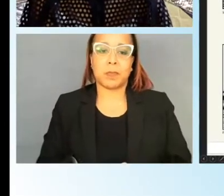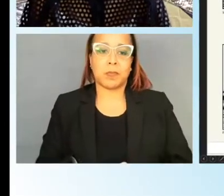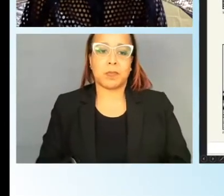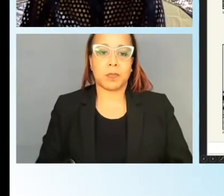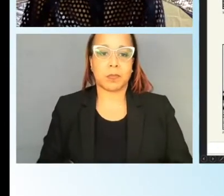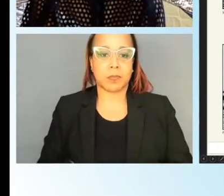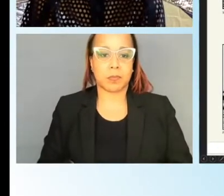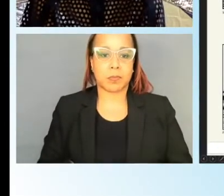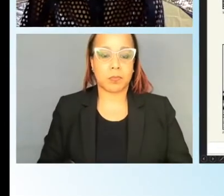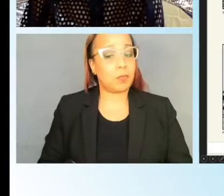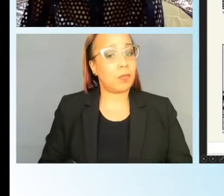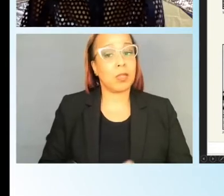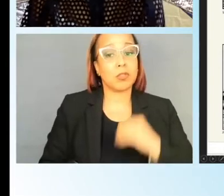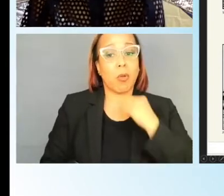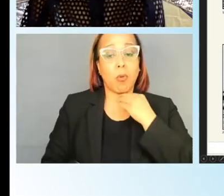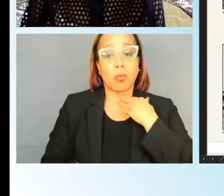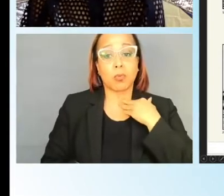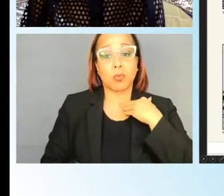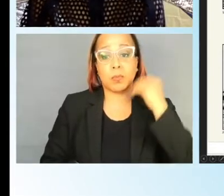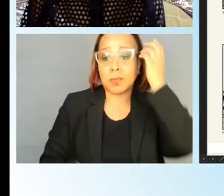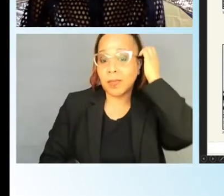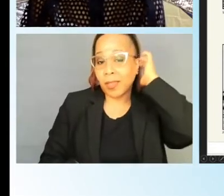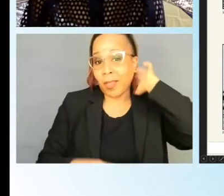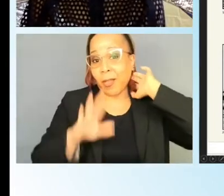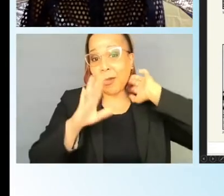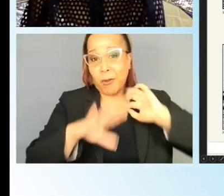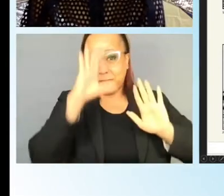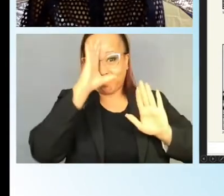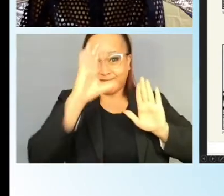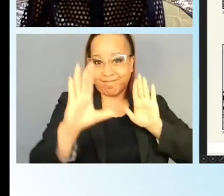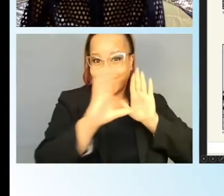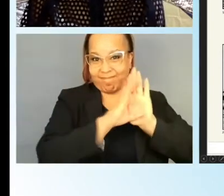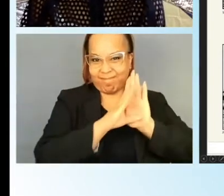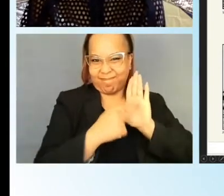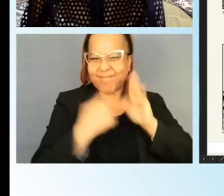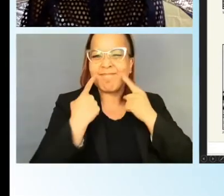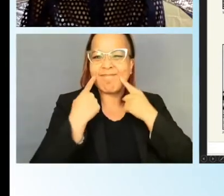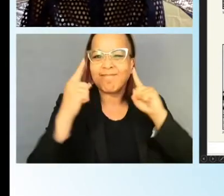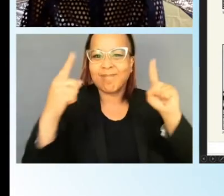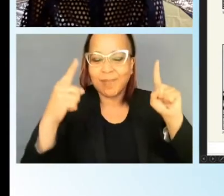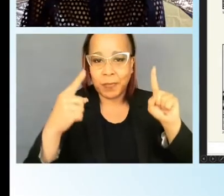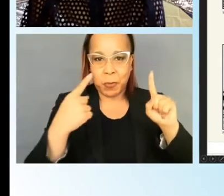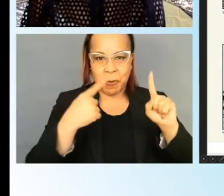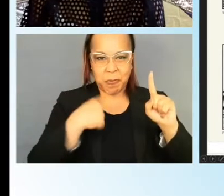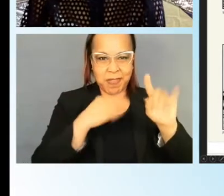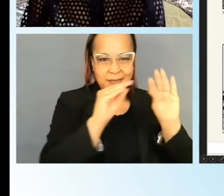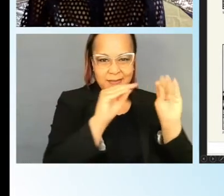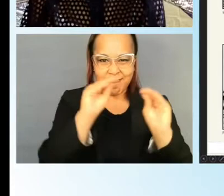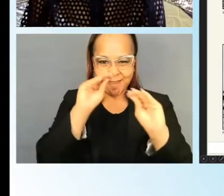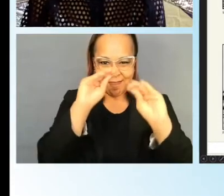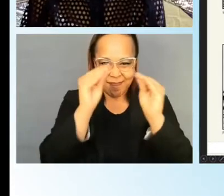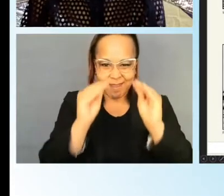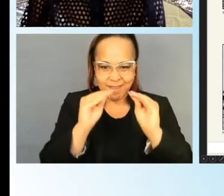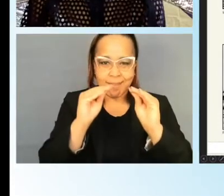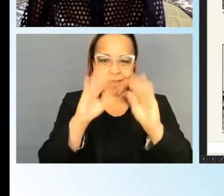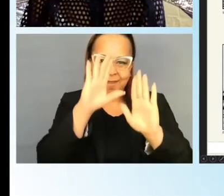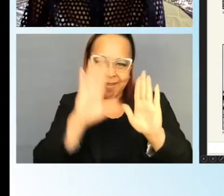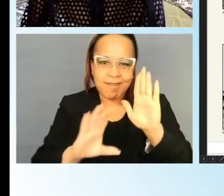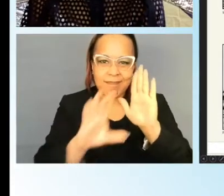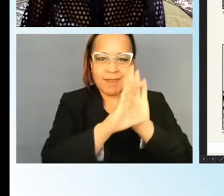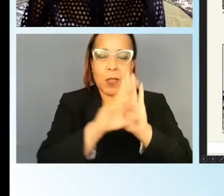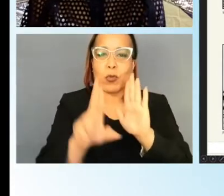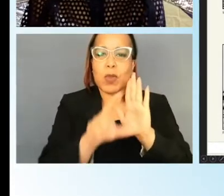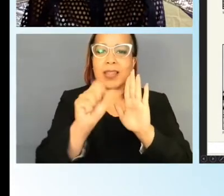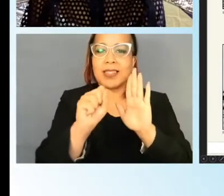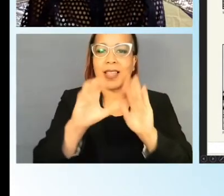And so we took her iconic visage and we actually enwrapped it with the US Capitol. And we imagine what it might